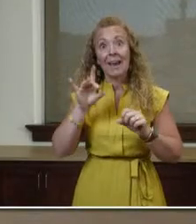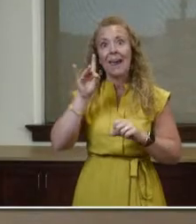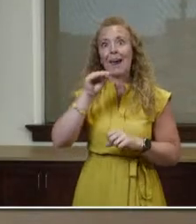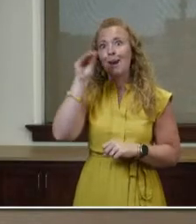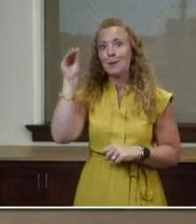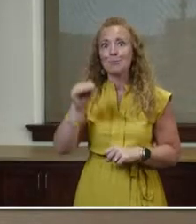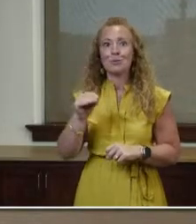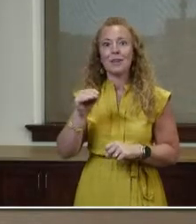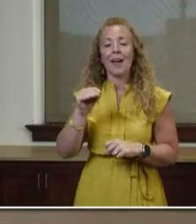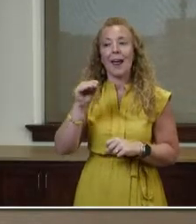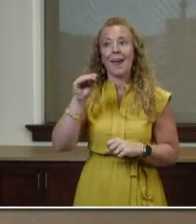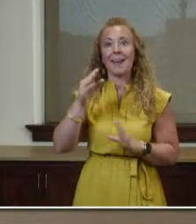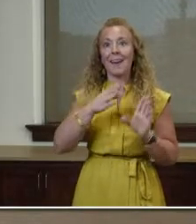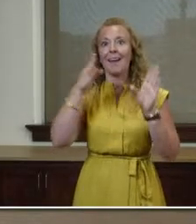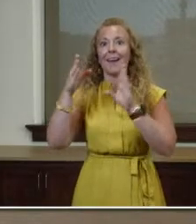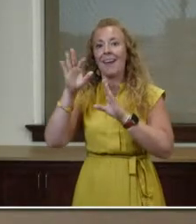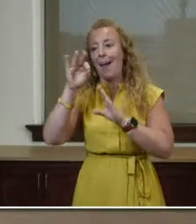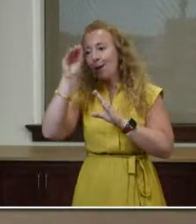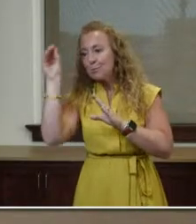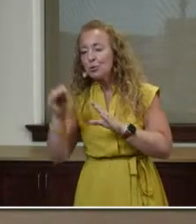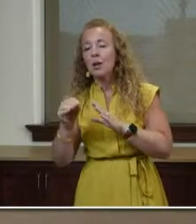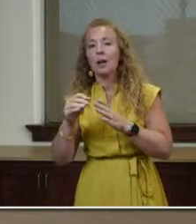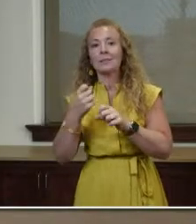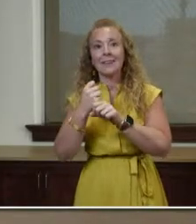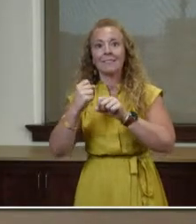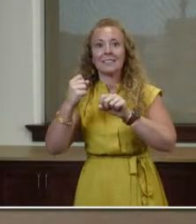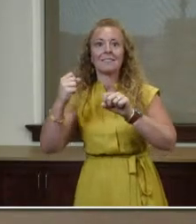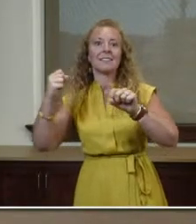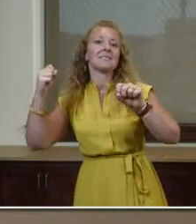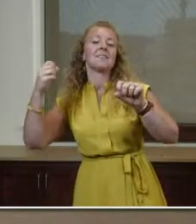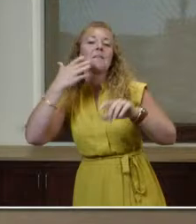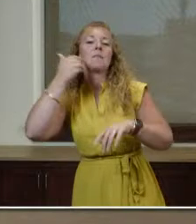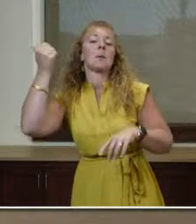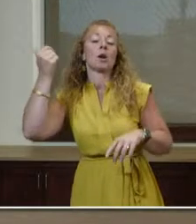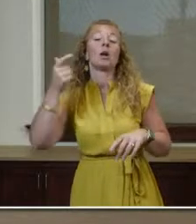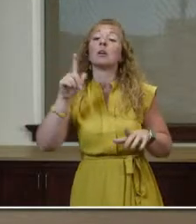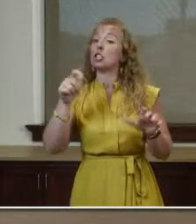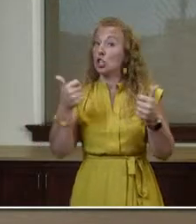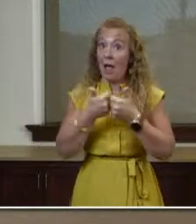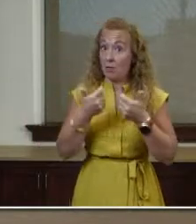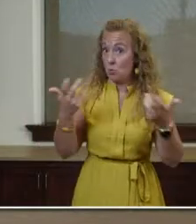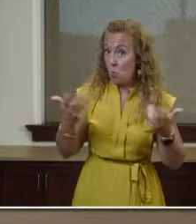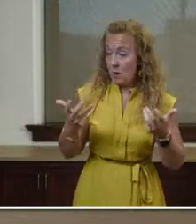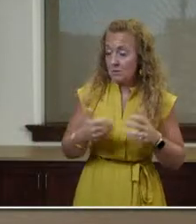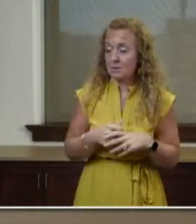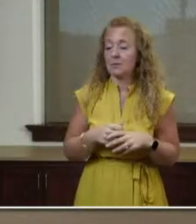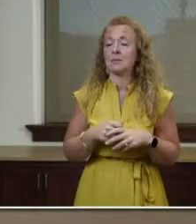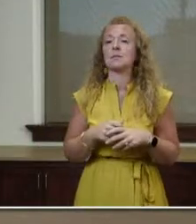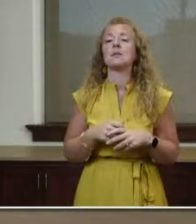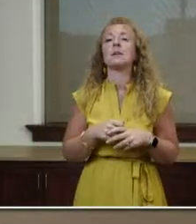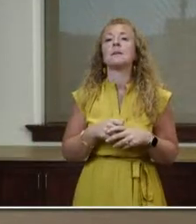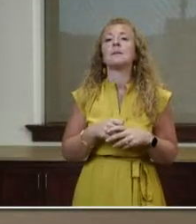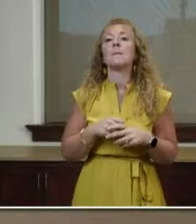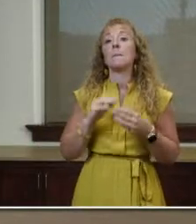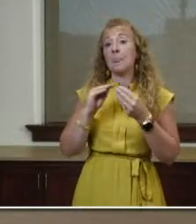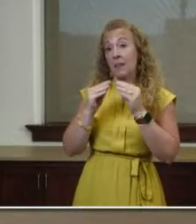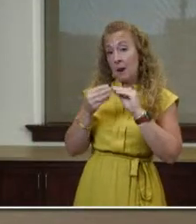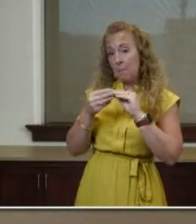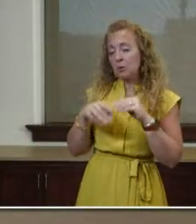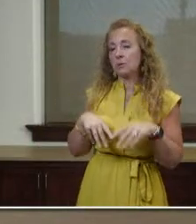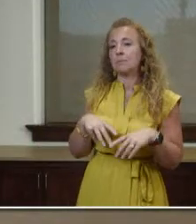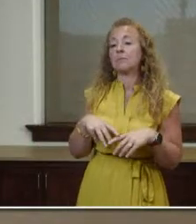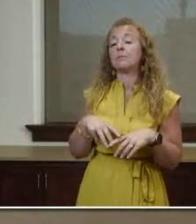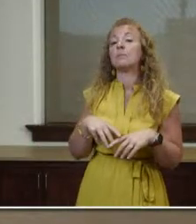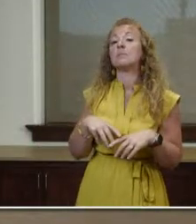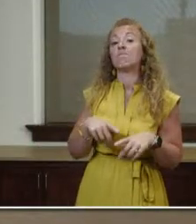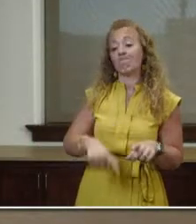80%, and we get to 90%, it's going to be safer and safer still. The big challenge, though, is you looked at those numbers, is among